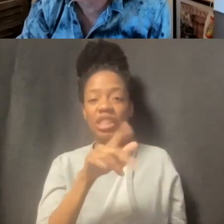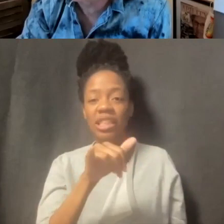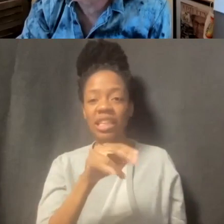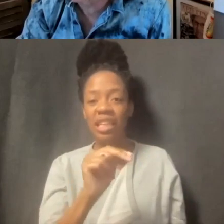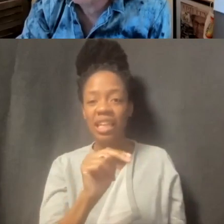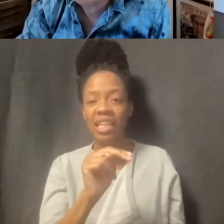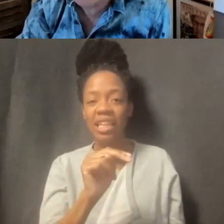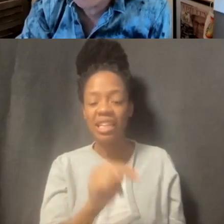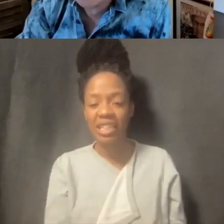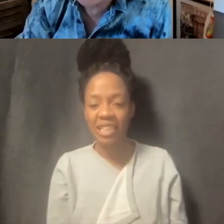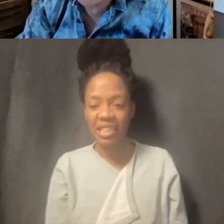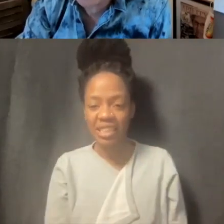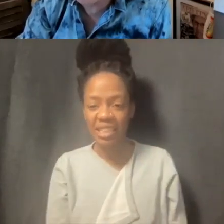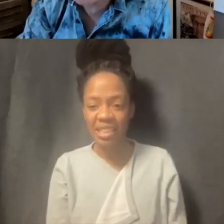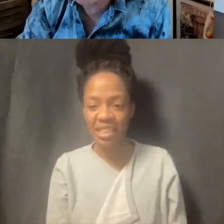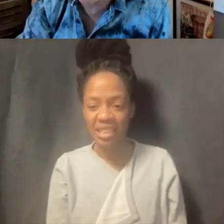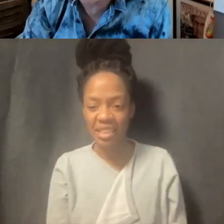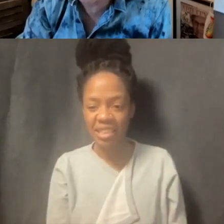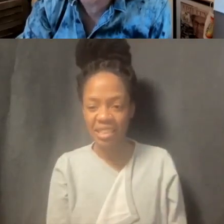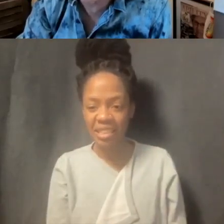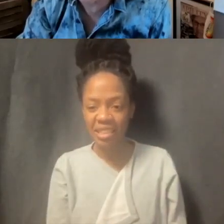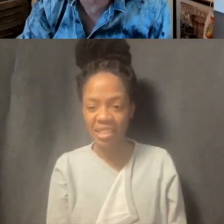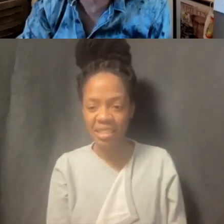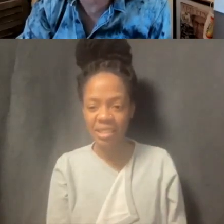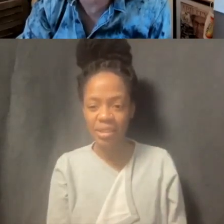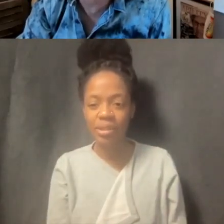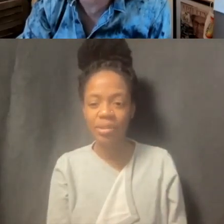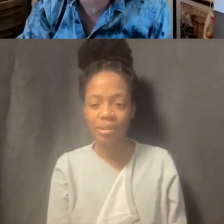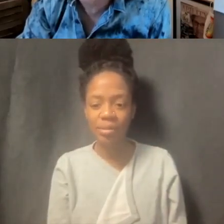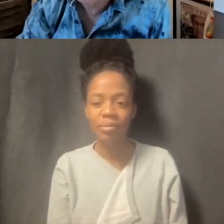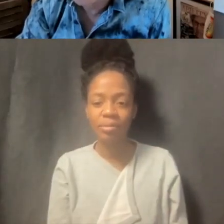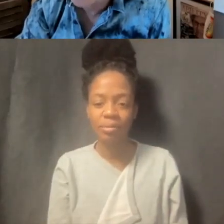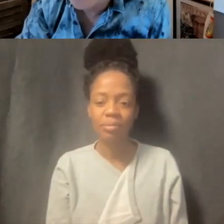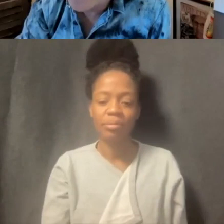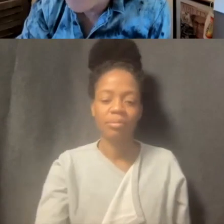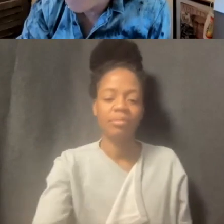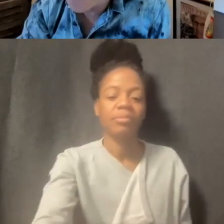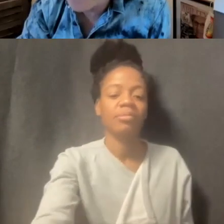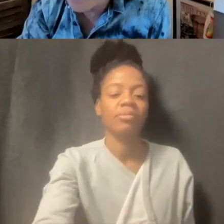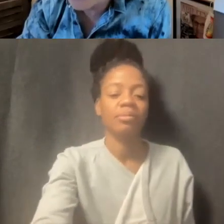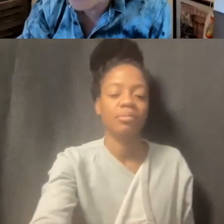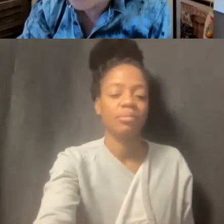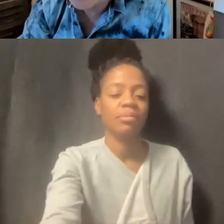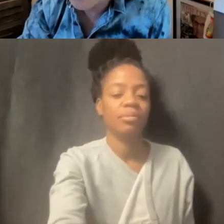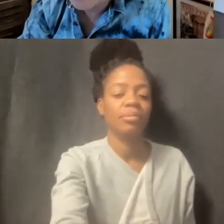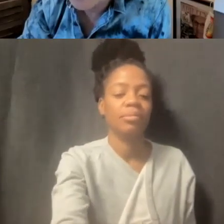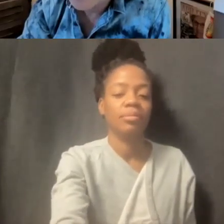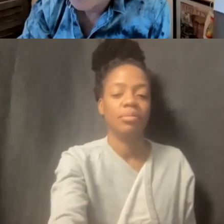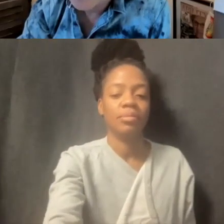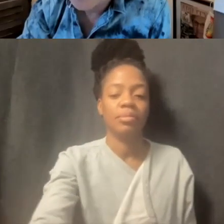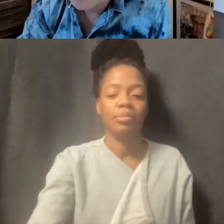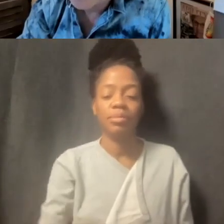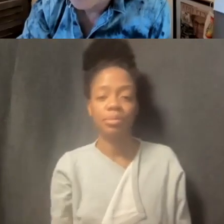been connecting with the man himself, Mr. Stan Zimmerman, and let's see, unmute.